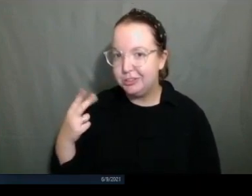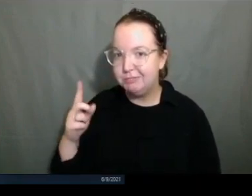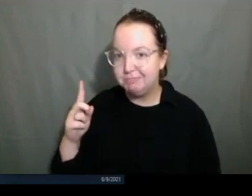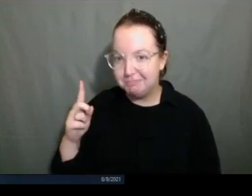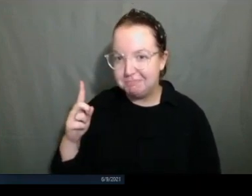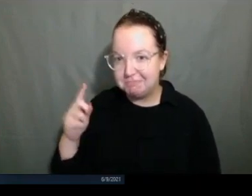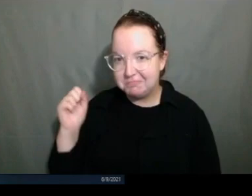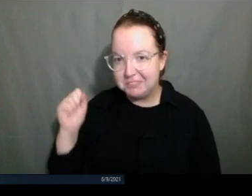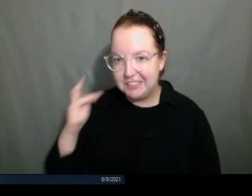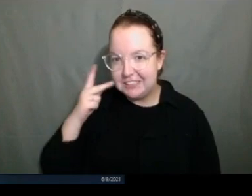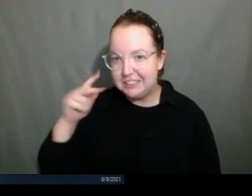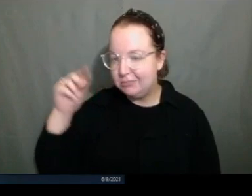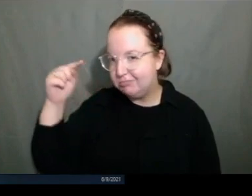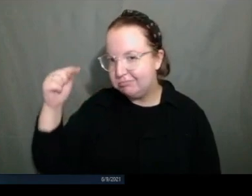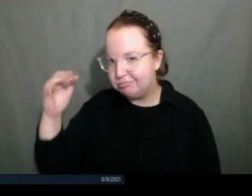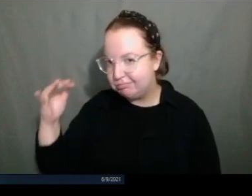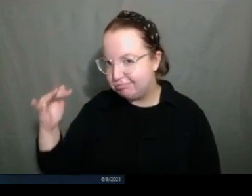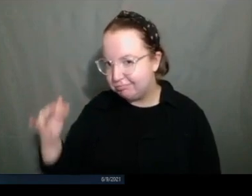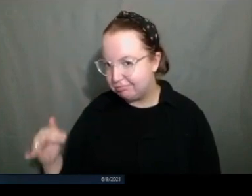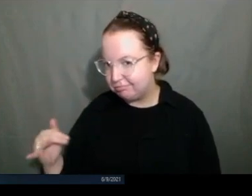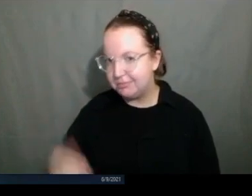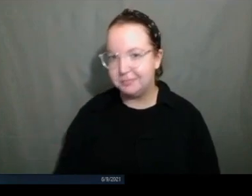your 10 most recent punches.